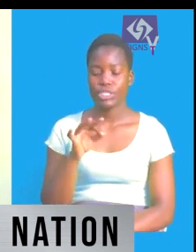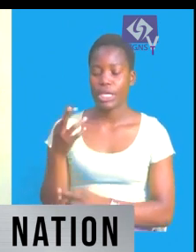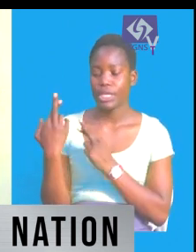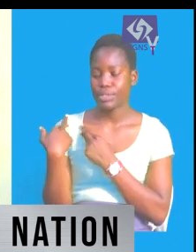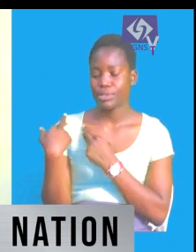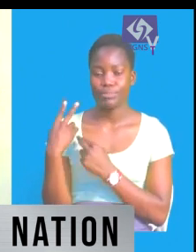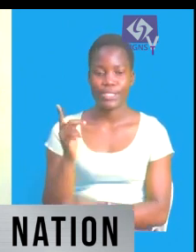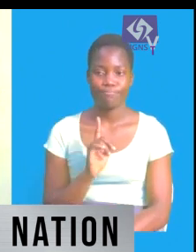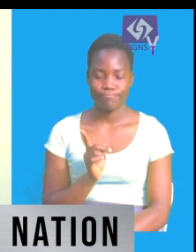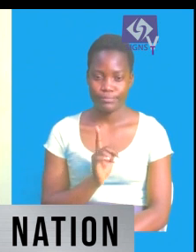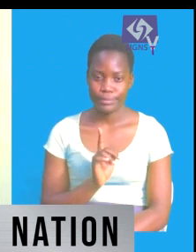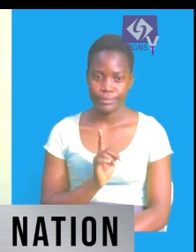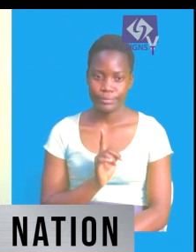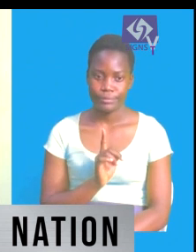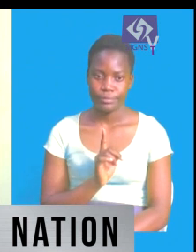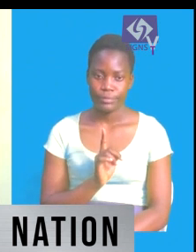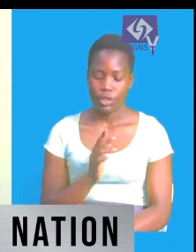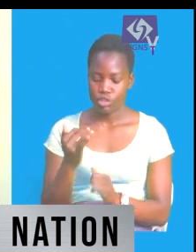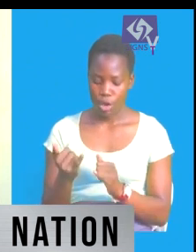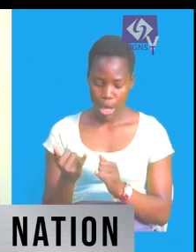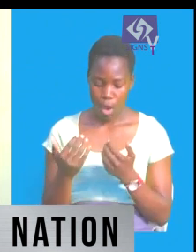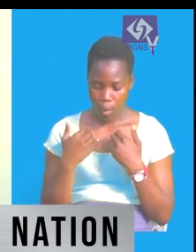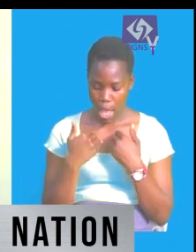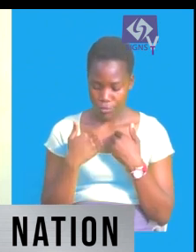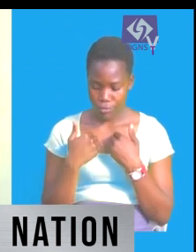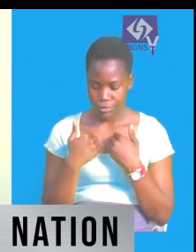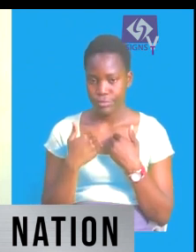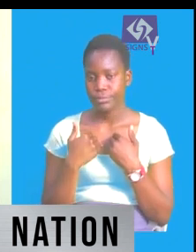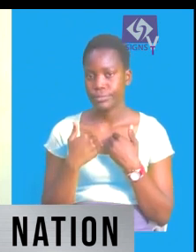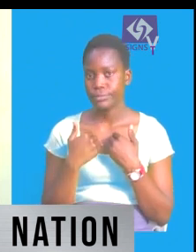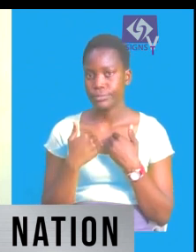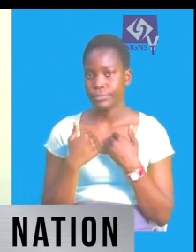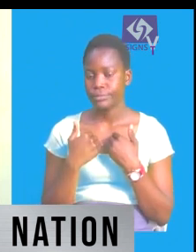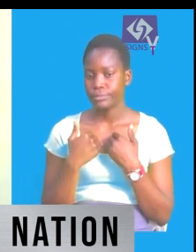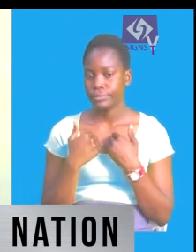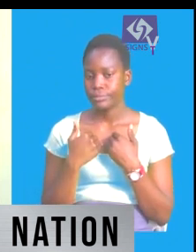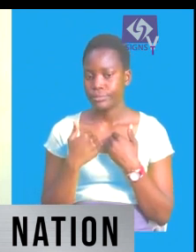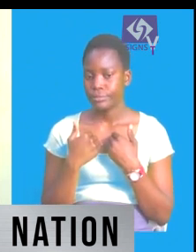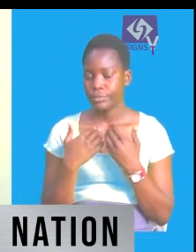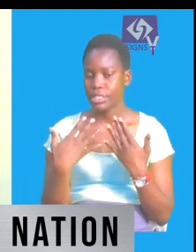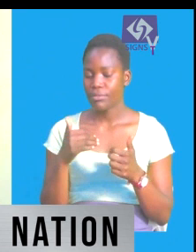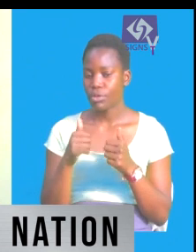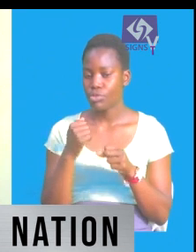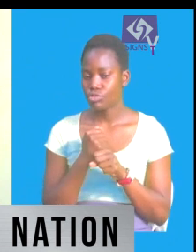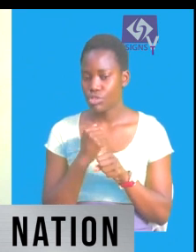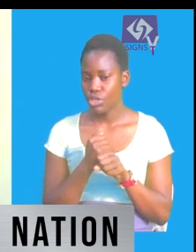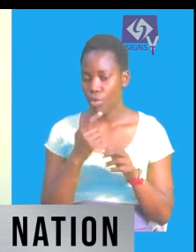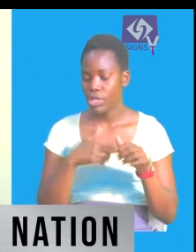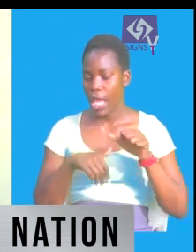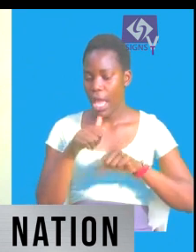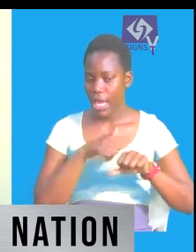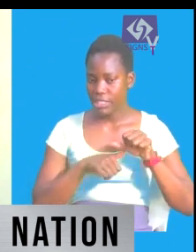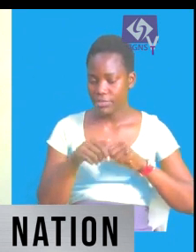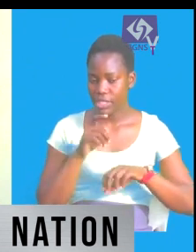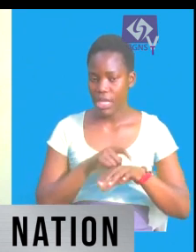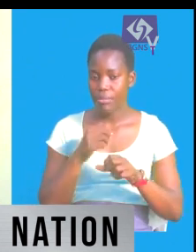take responsibility. Right. Now, there's this thing of, we used to do paralegal activities when I